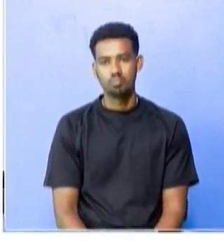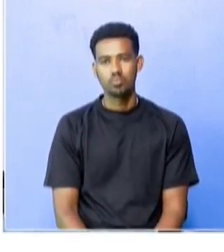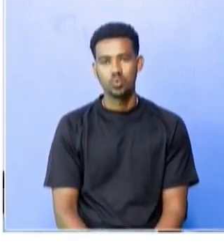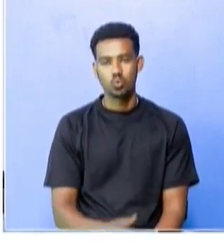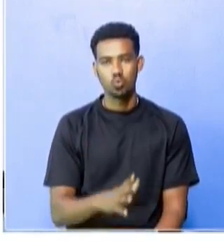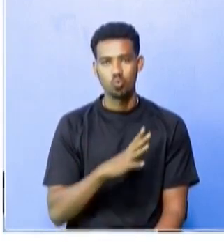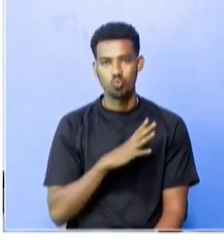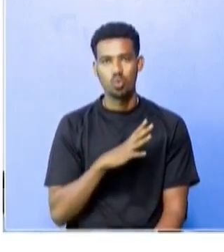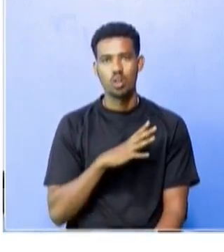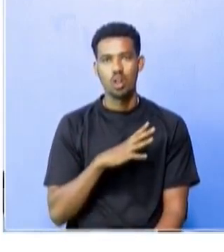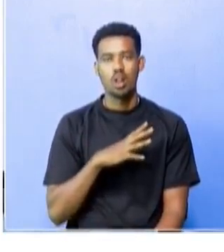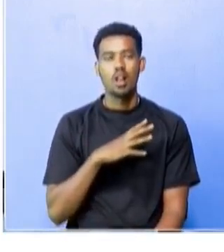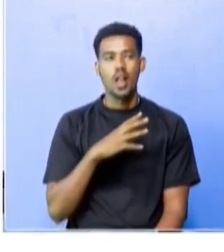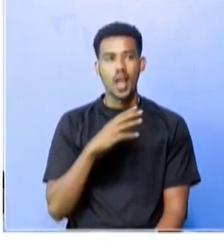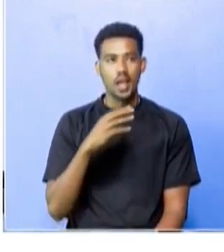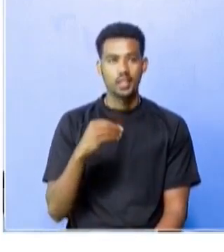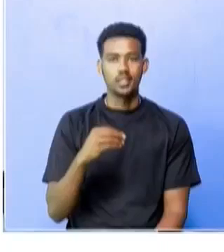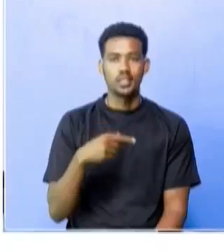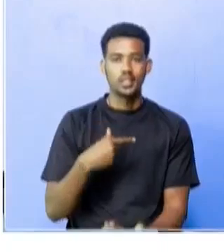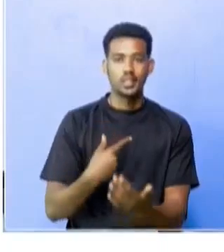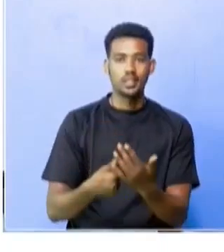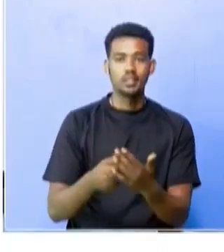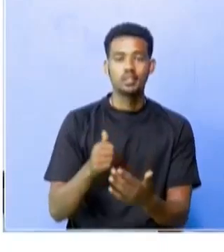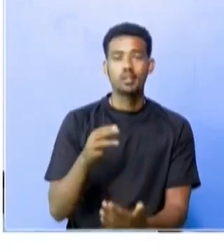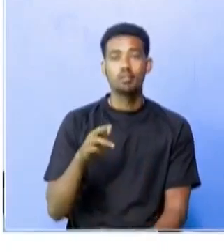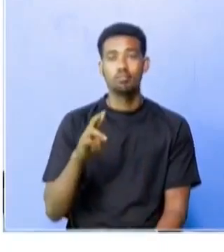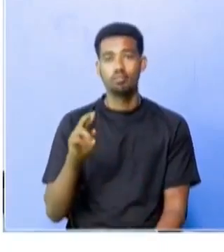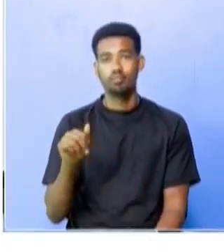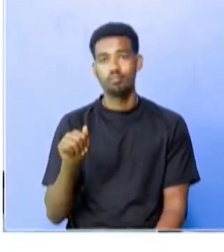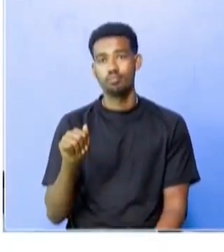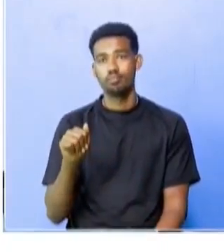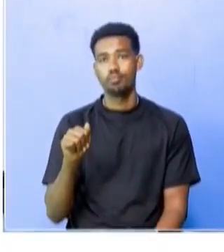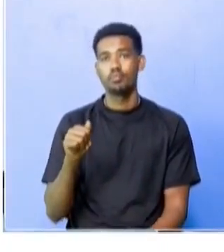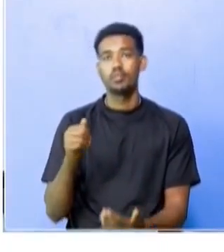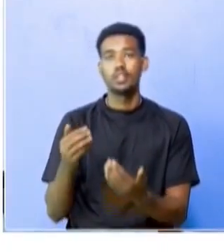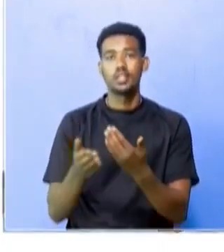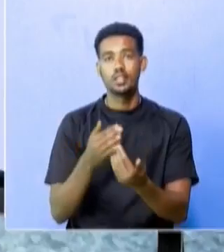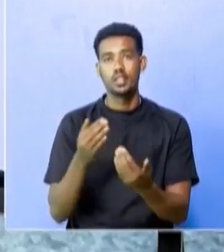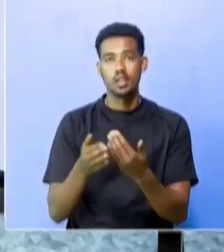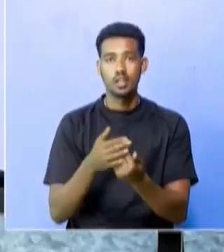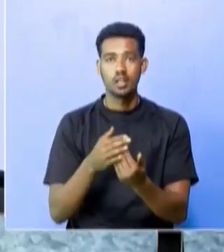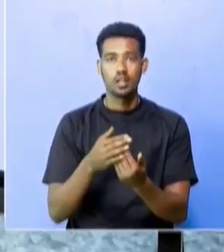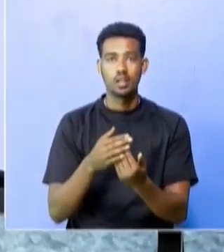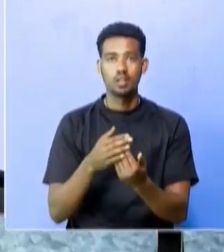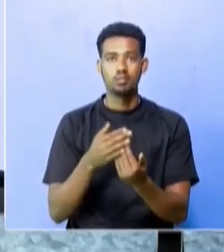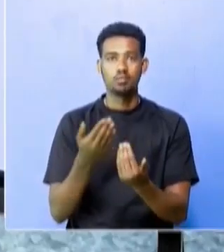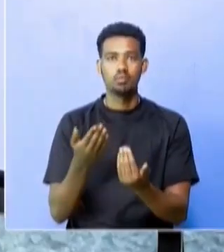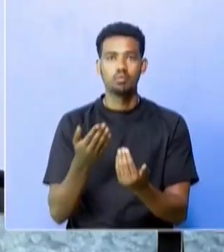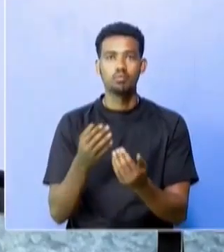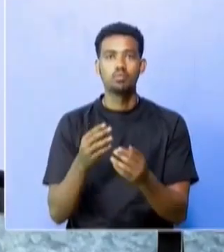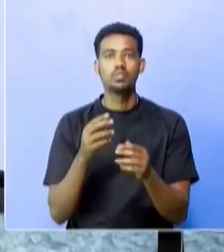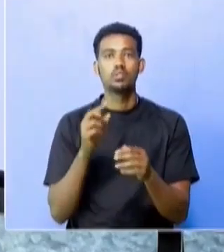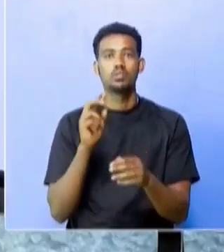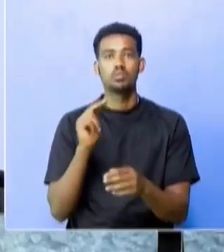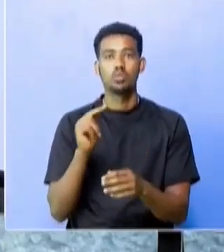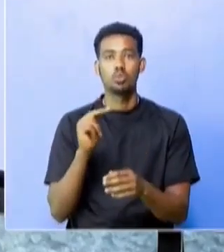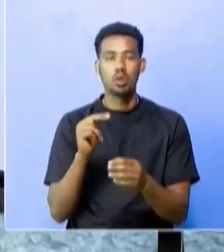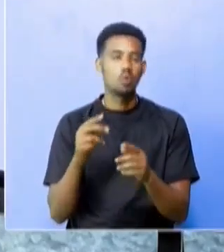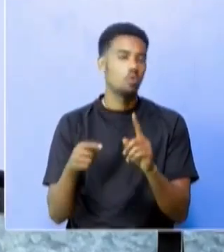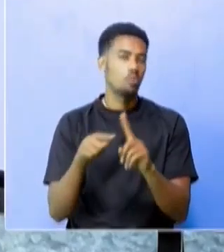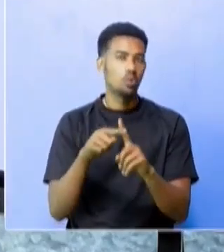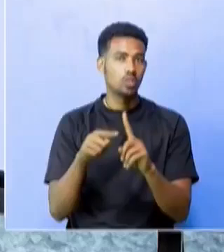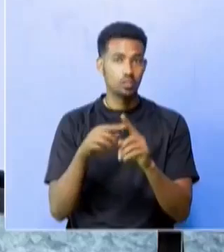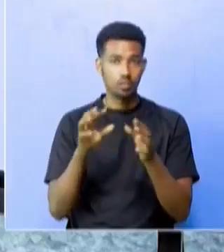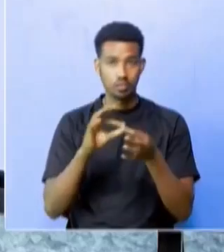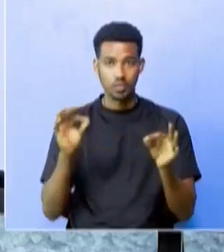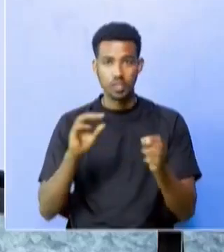dancing well. So these are easily affirmative forms you can use